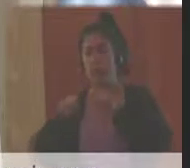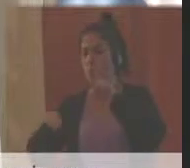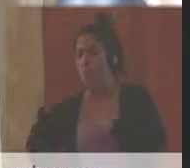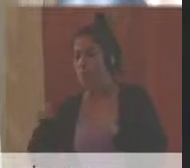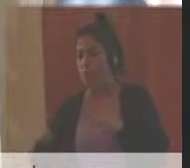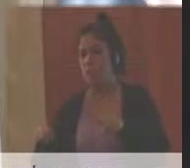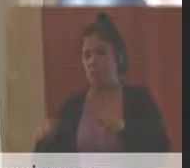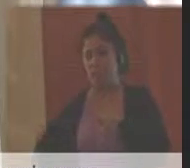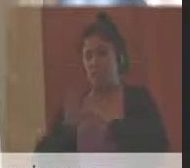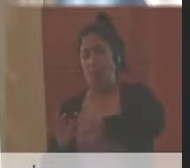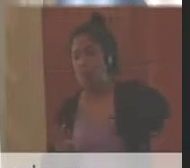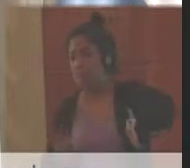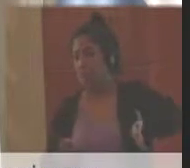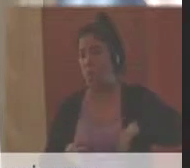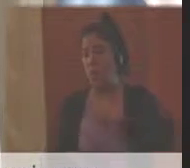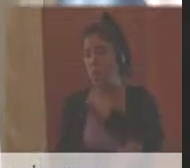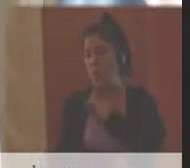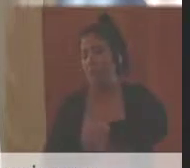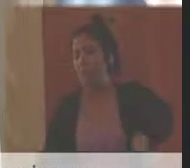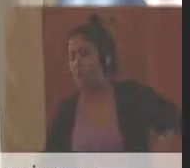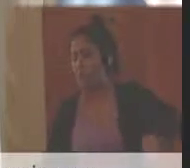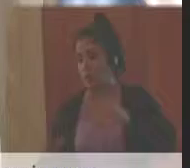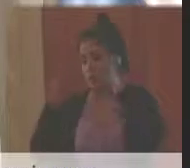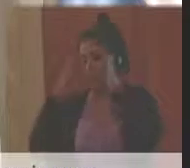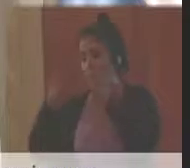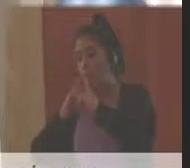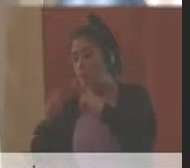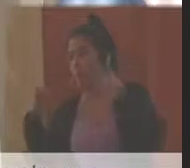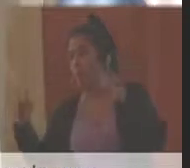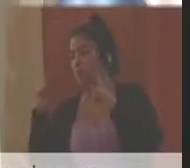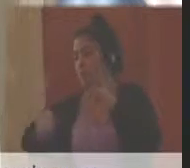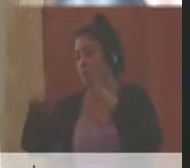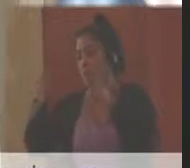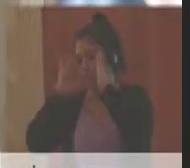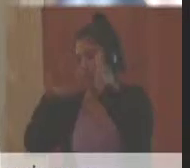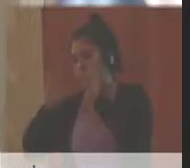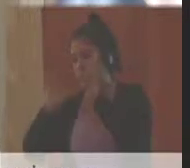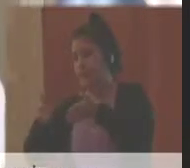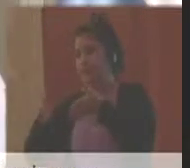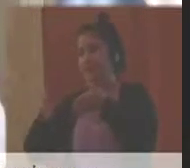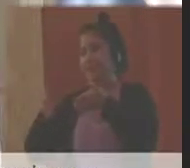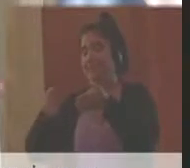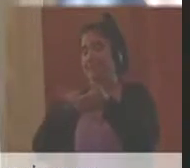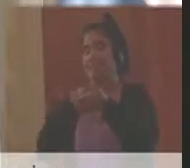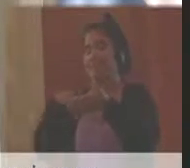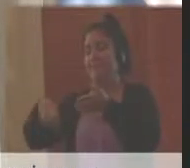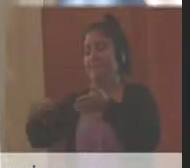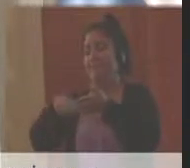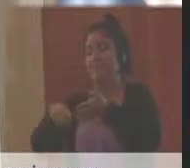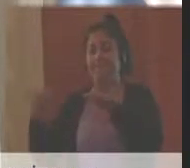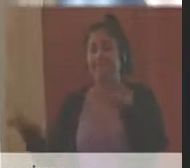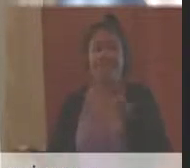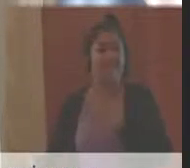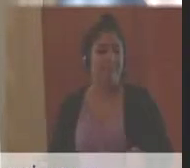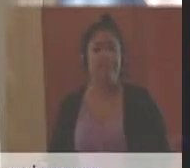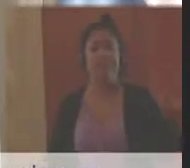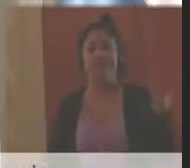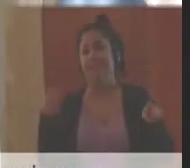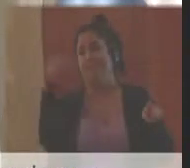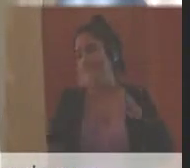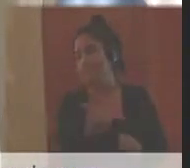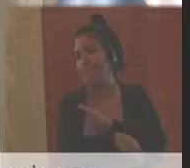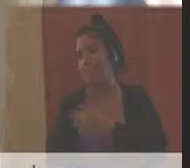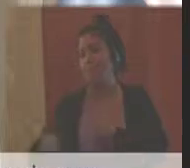in very few hands offers privileged means to reduce to the very minimum the impacts